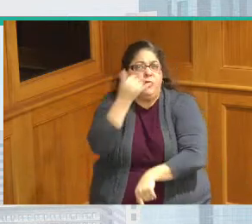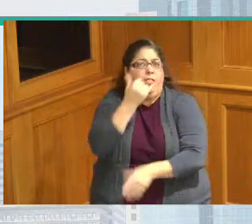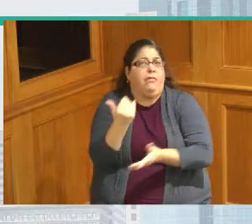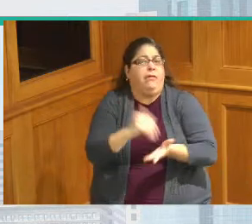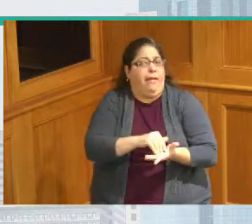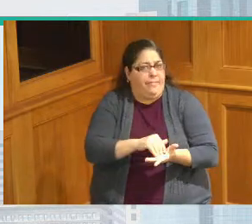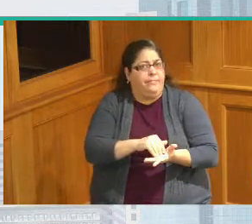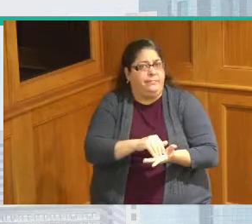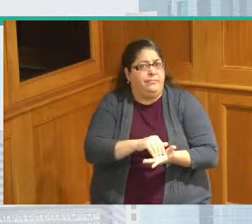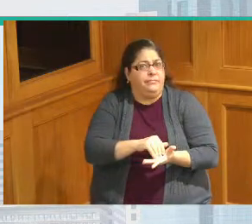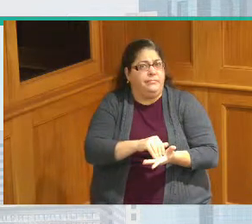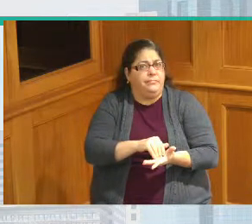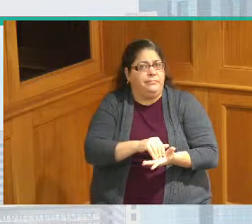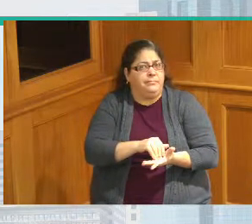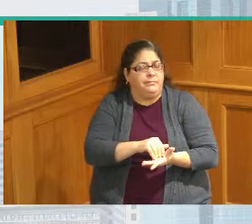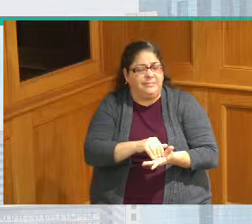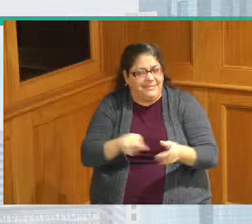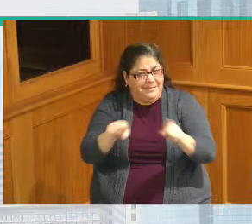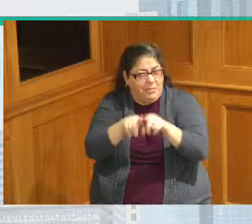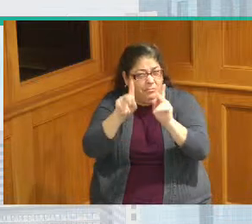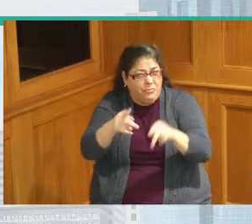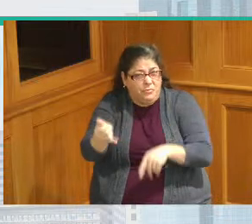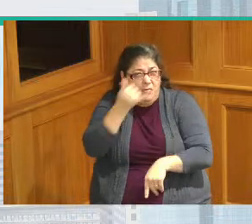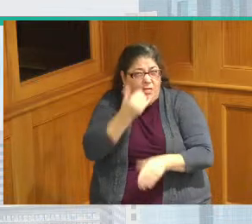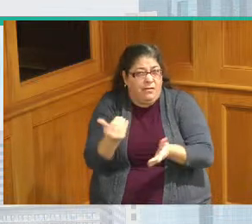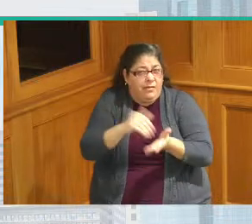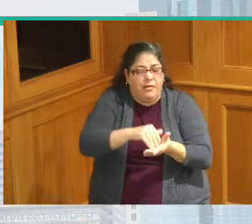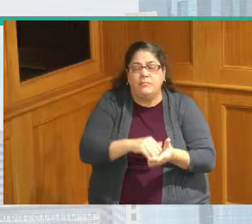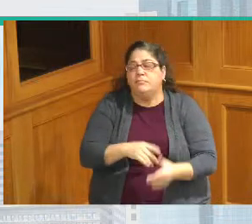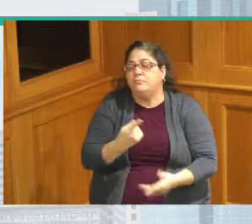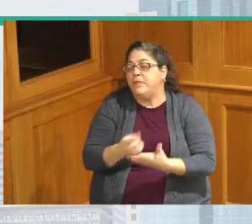about. But last week he called and said,